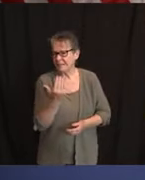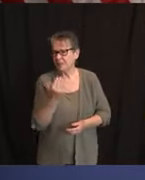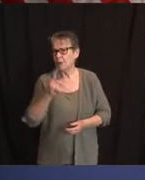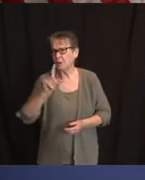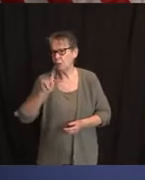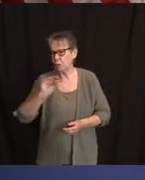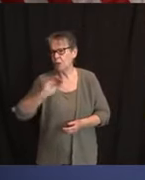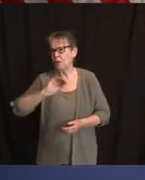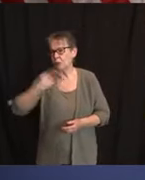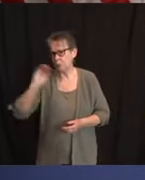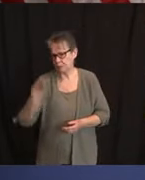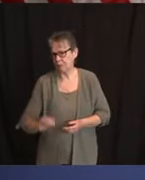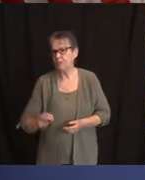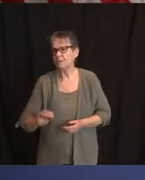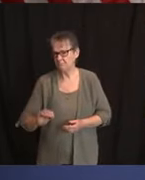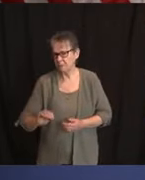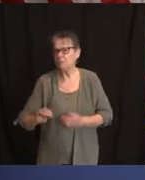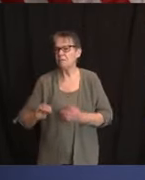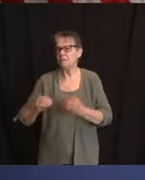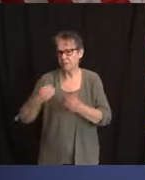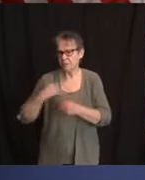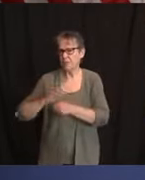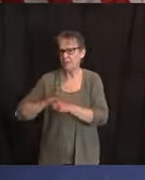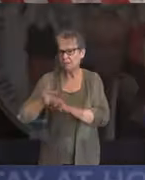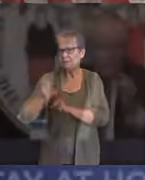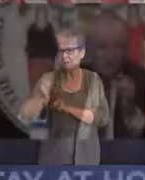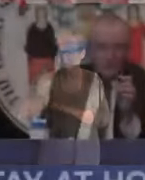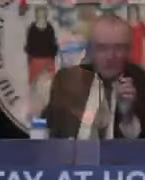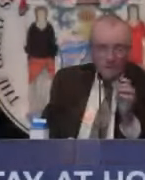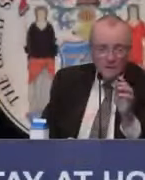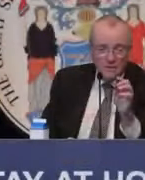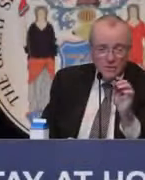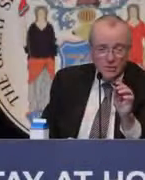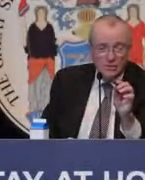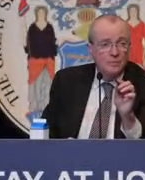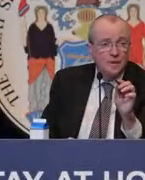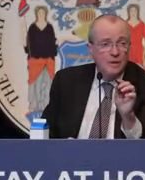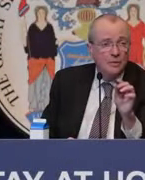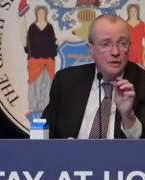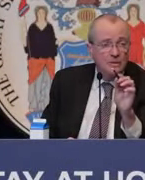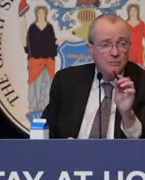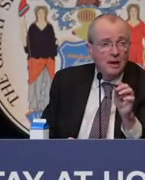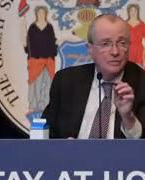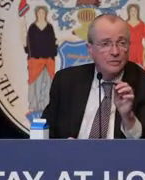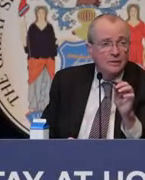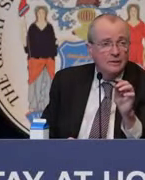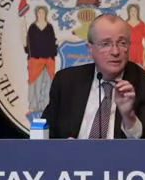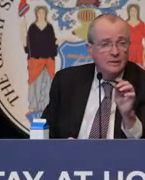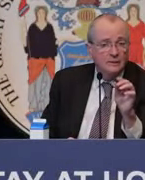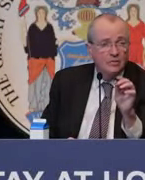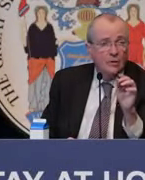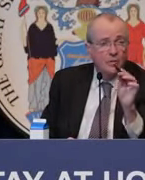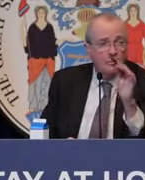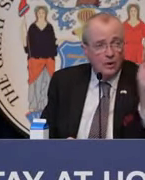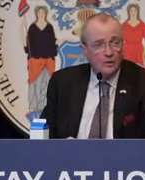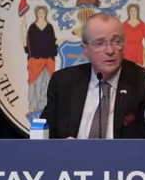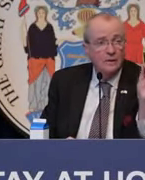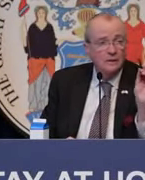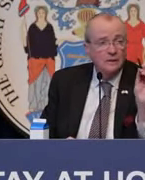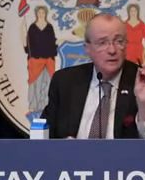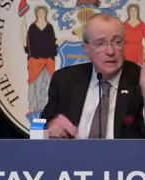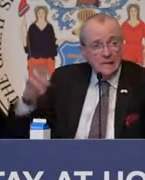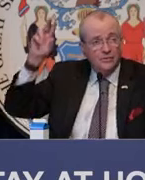higher number of fatalities, as you've seen. It's about, that's the total, this is long-term care only. That's a proxy for the